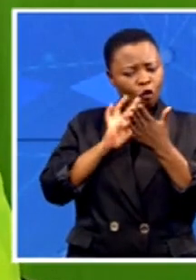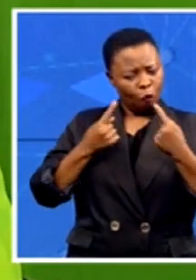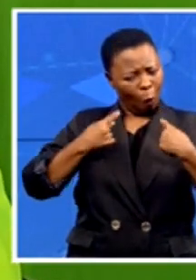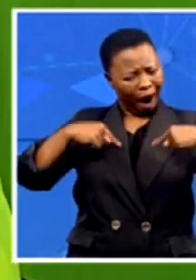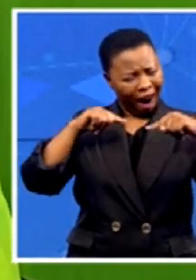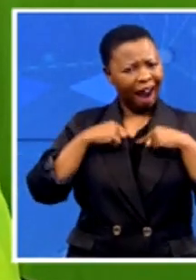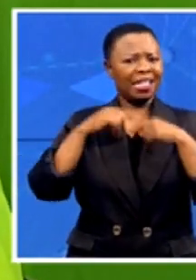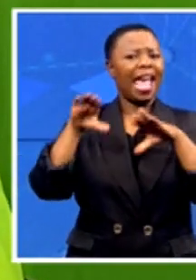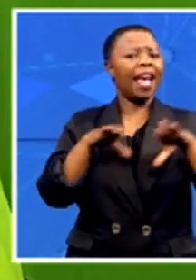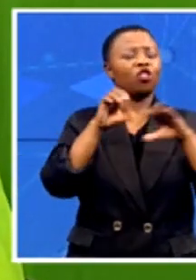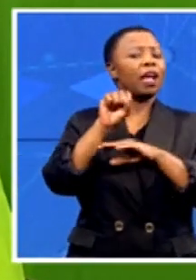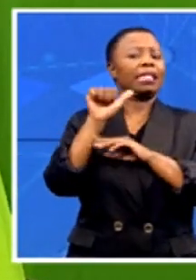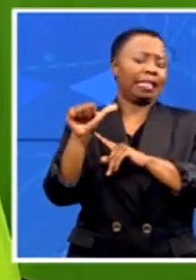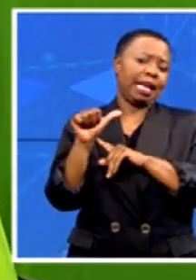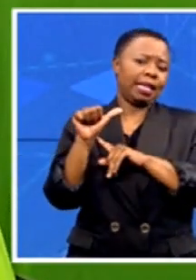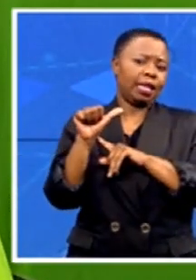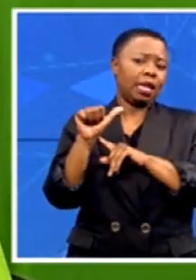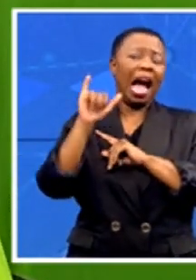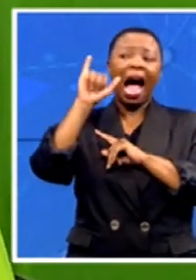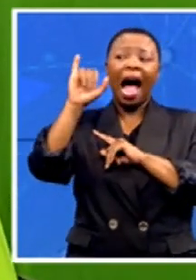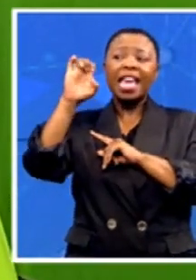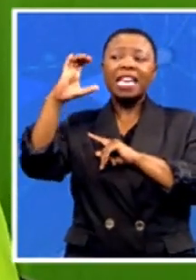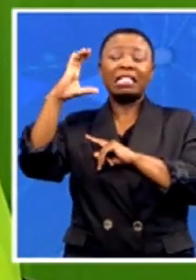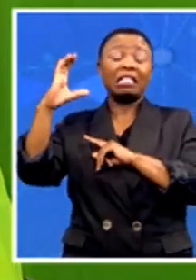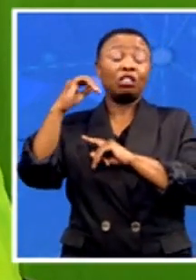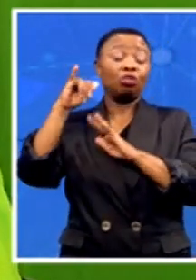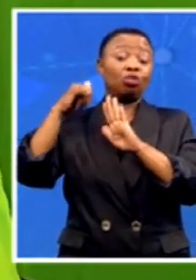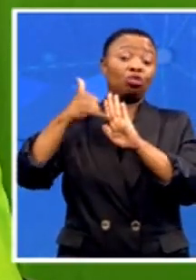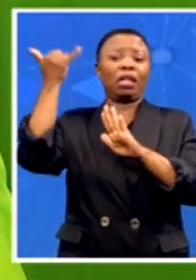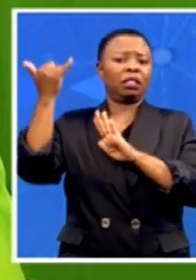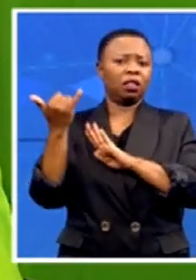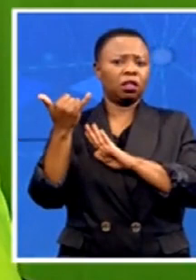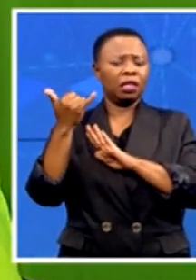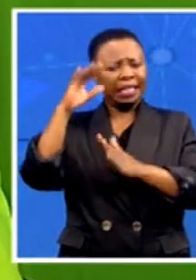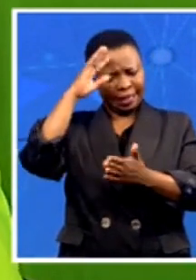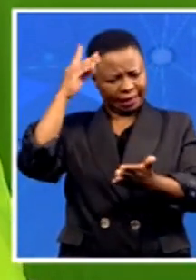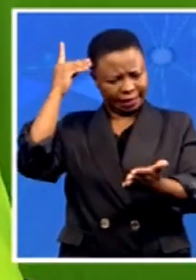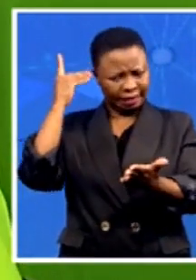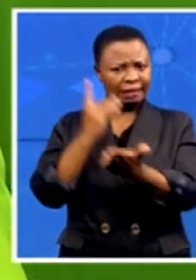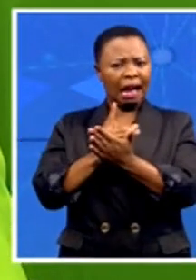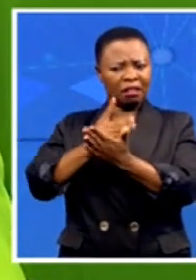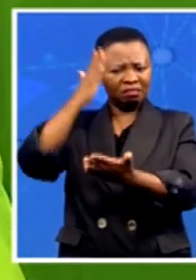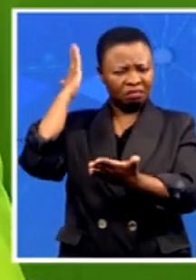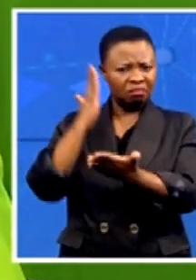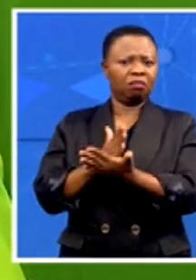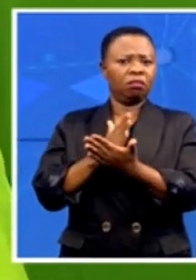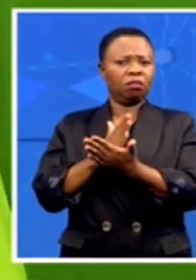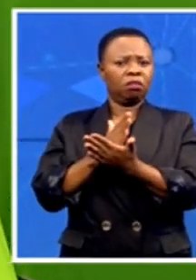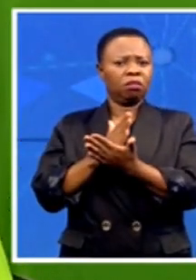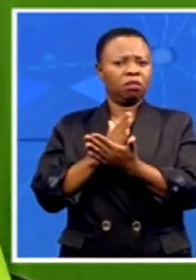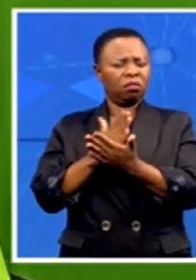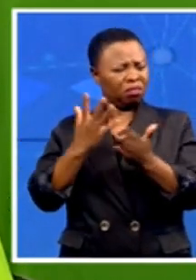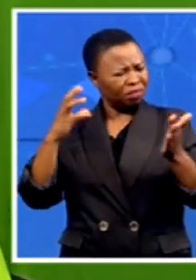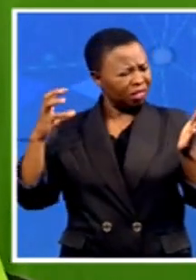IEC has just took an arbitrary decision to reduce us to a logo. We are not a logo. We